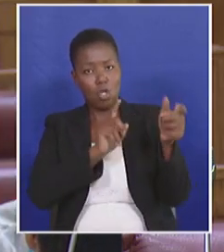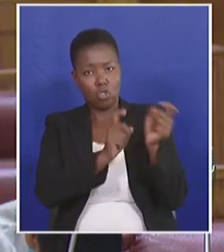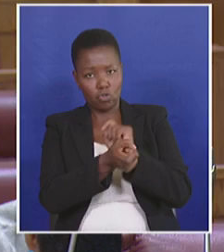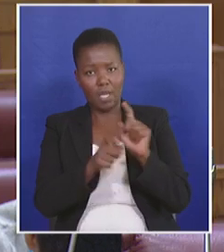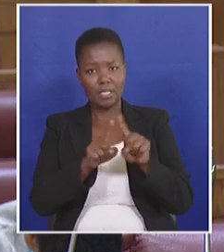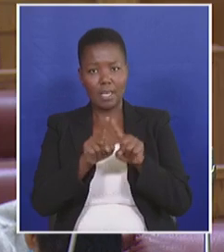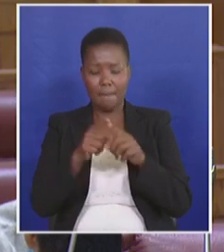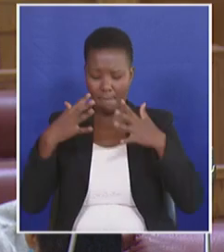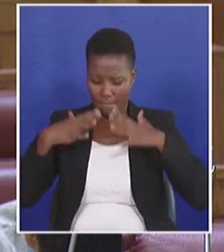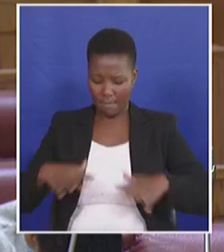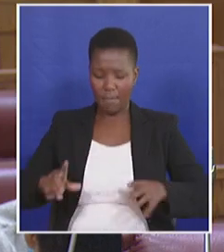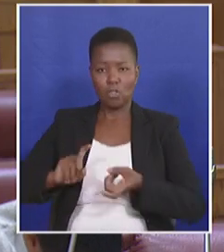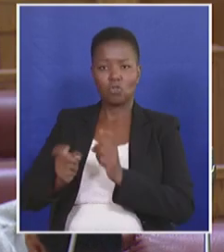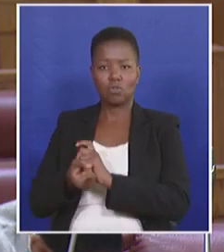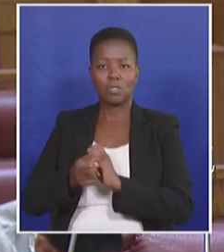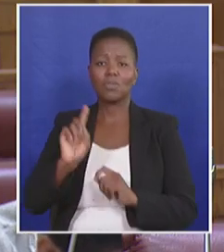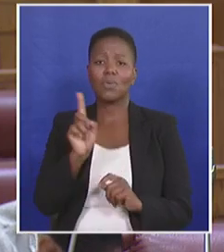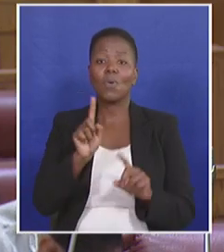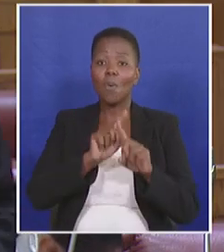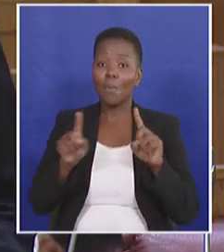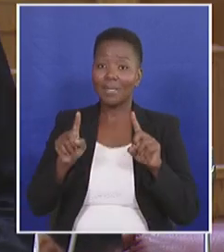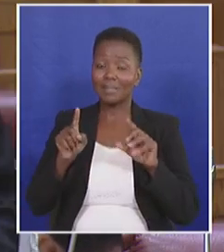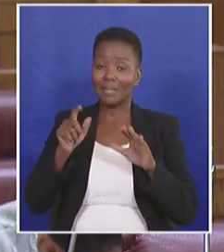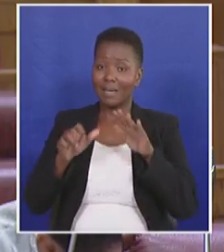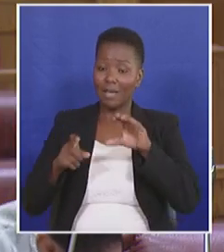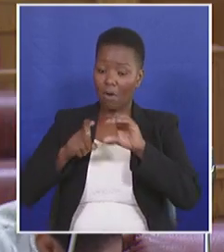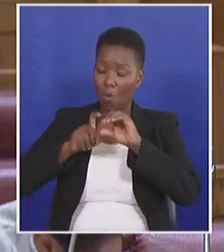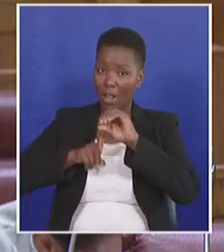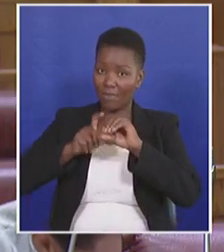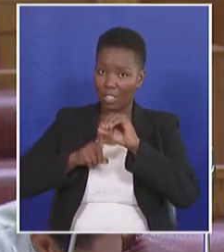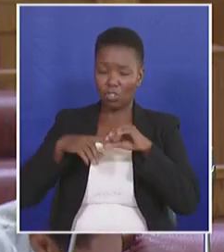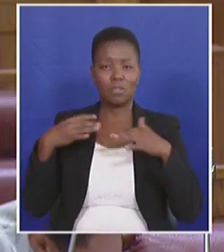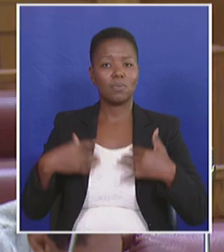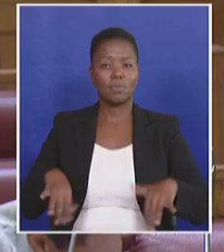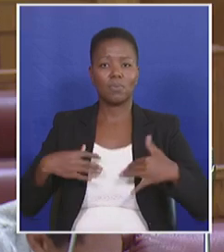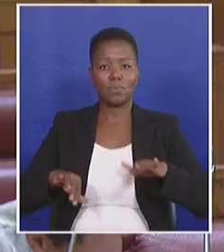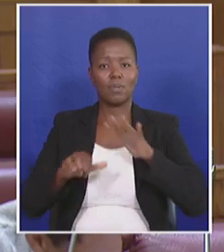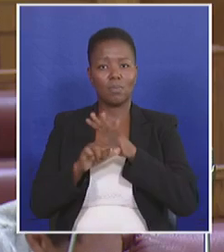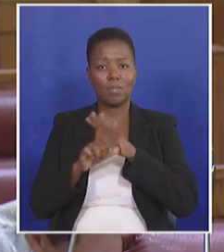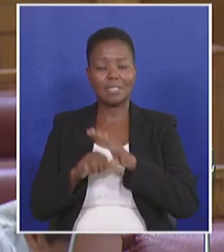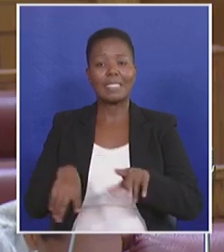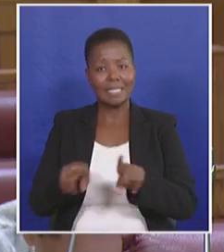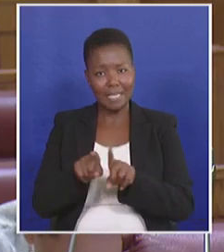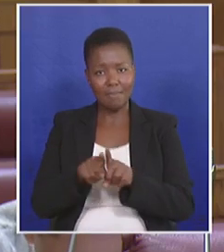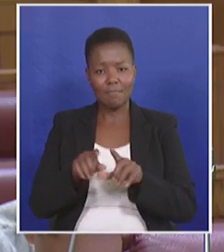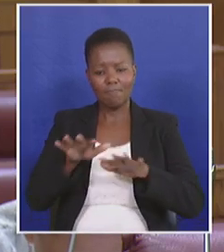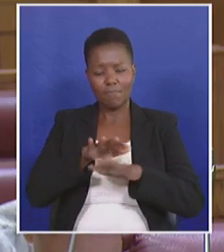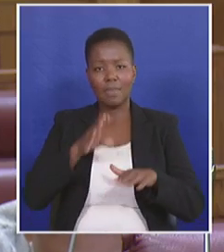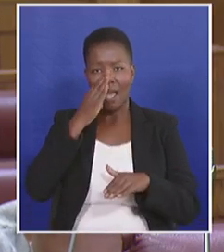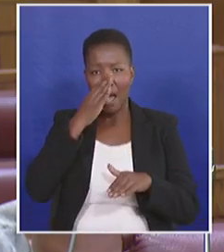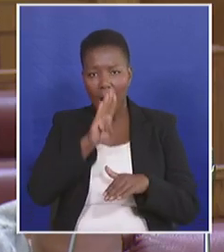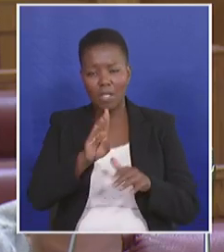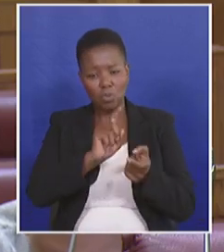an academic perception stems further to include cultural change, attitudinal